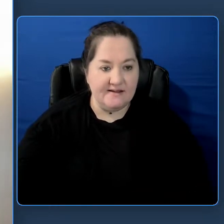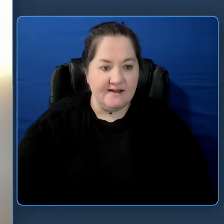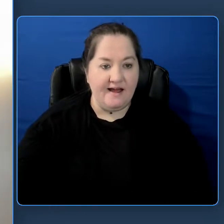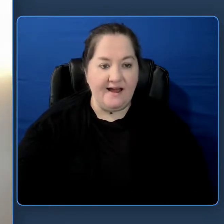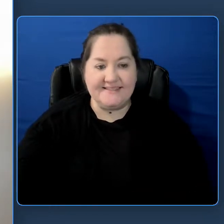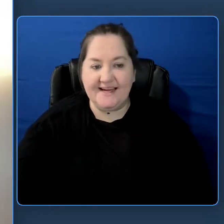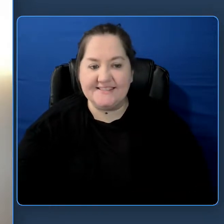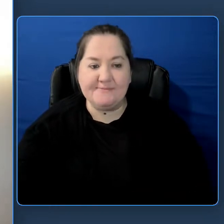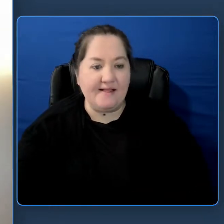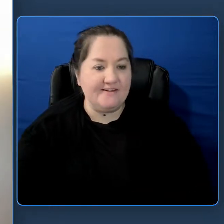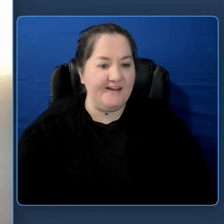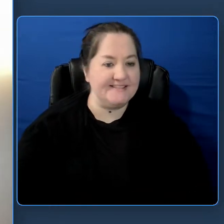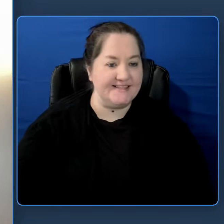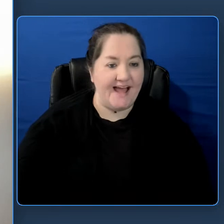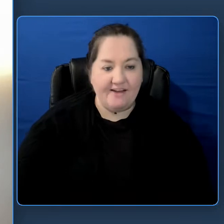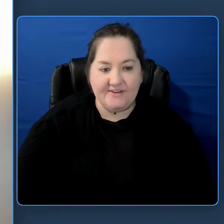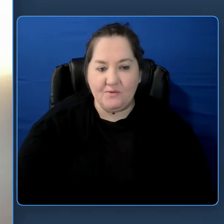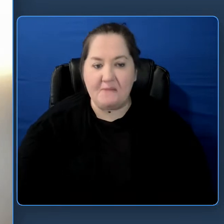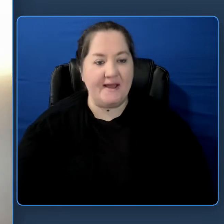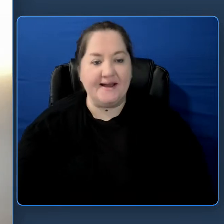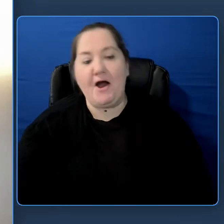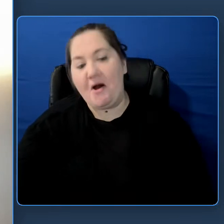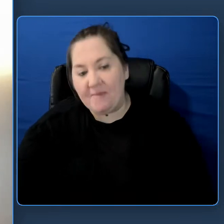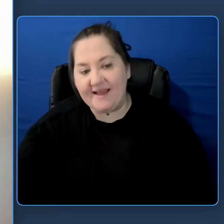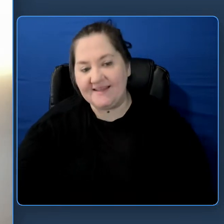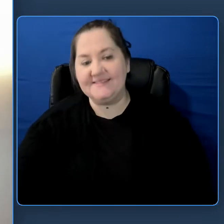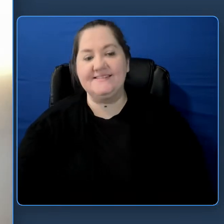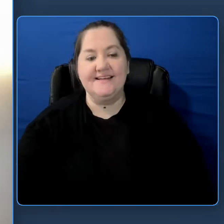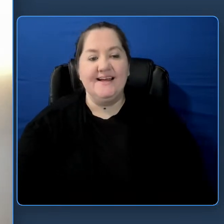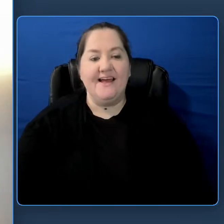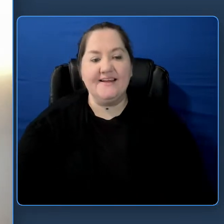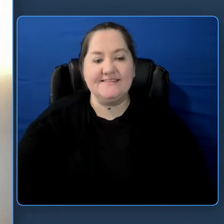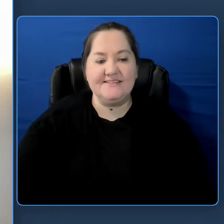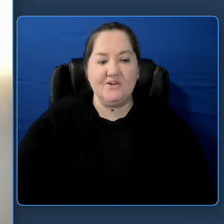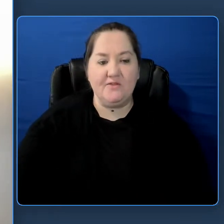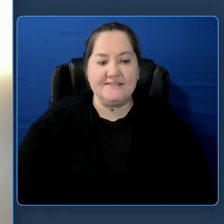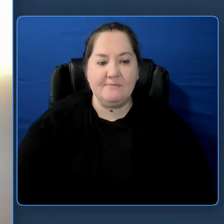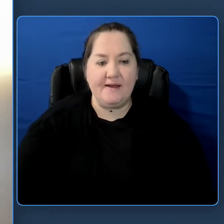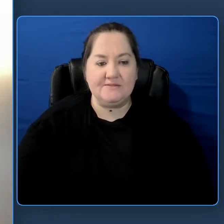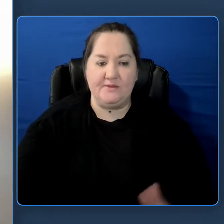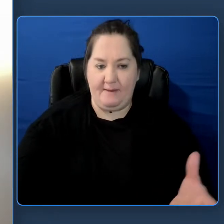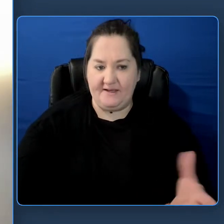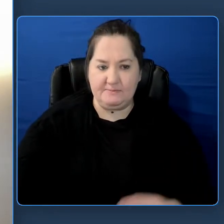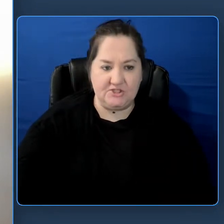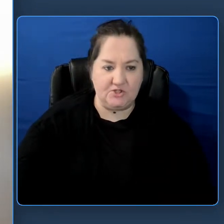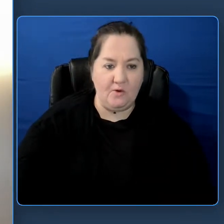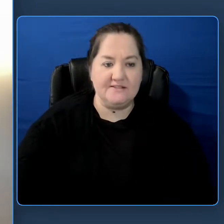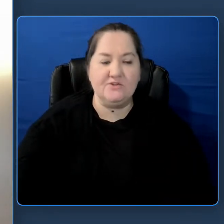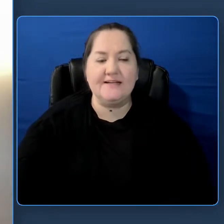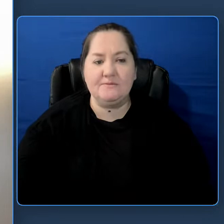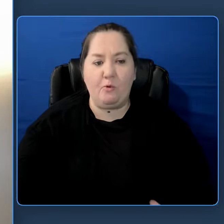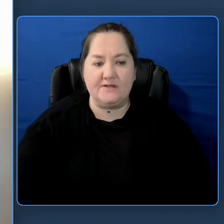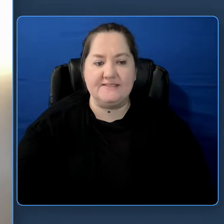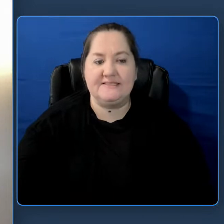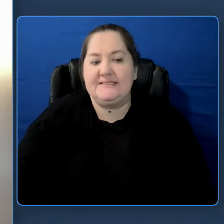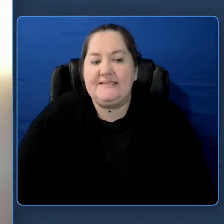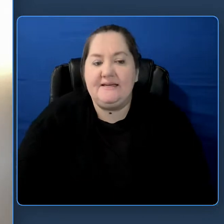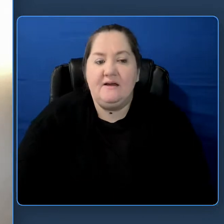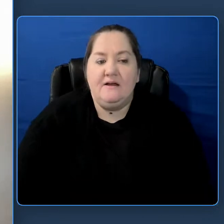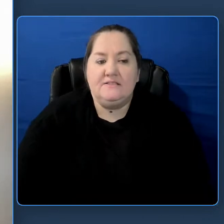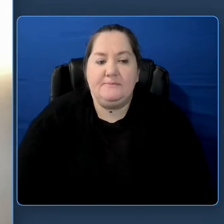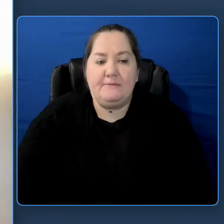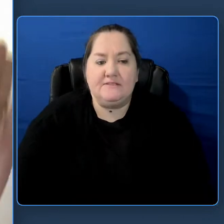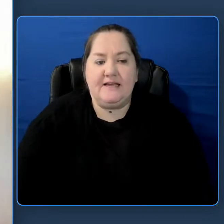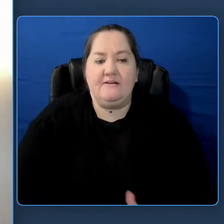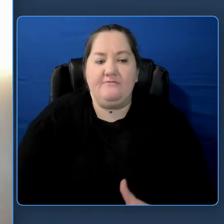Rashid. He's got a smiling face and laughing when I make a comment. And that's the best when that best picture one. So that's important to